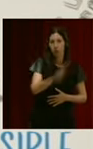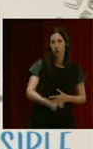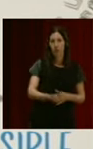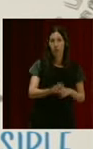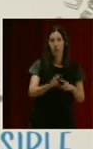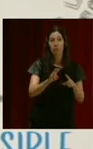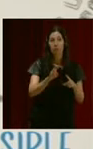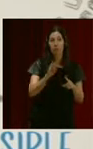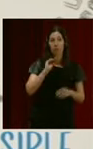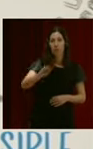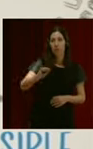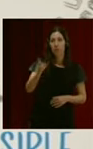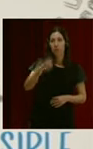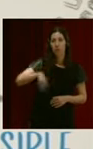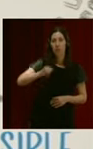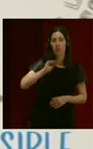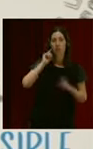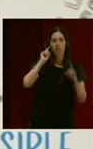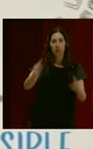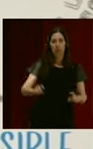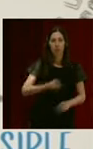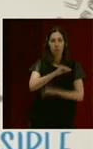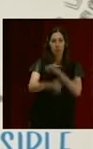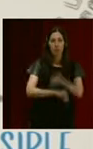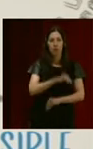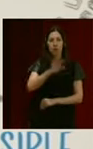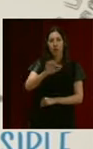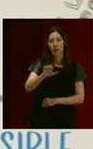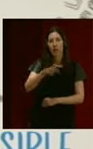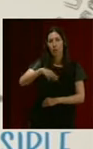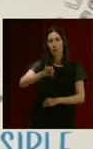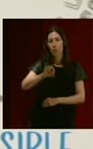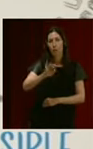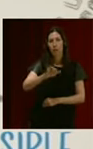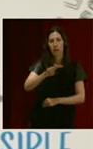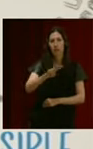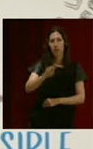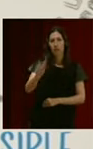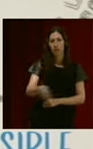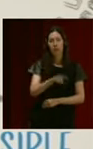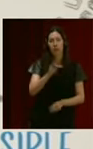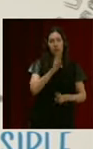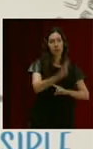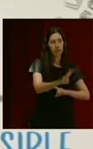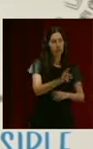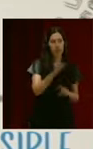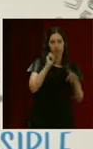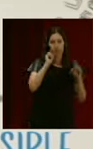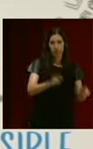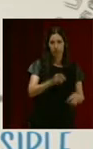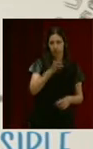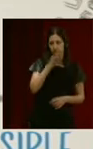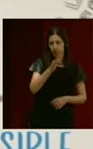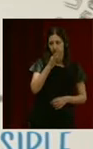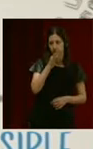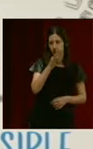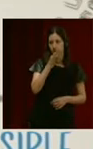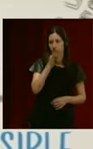it's quite suitable, but it costs 800 euros. My question is, did you try to use this as